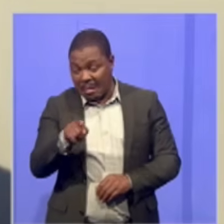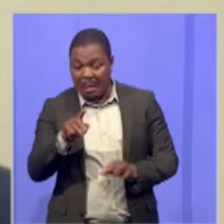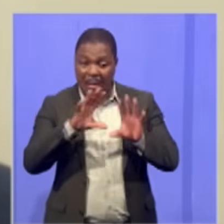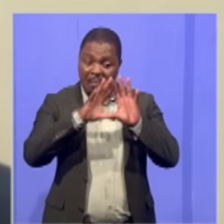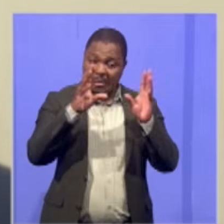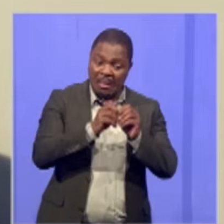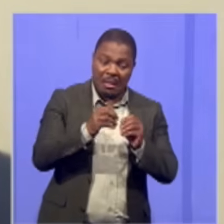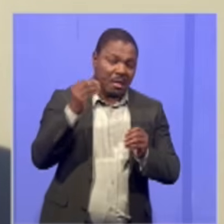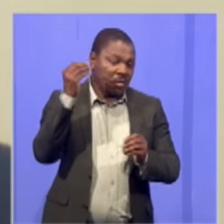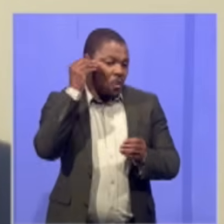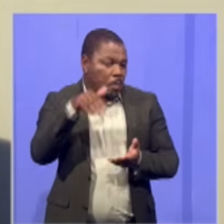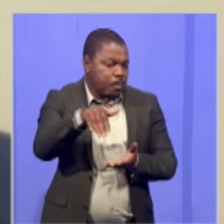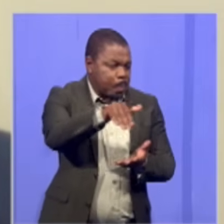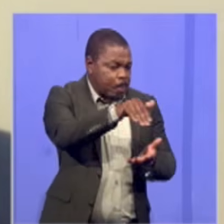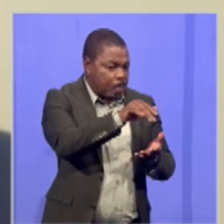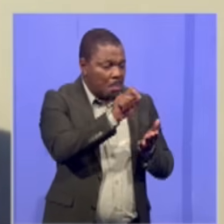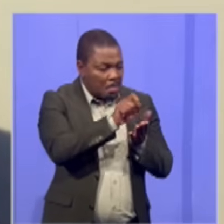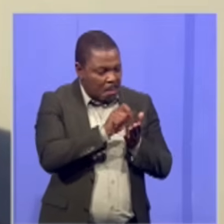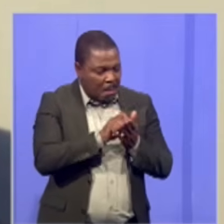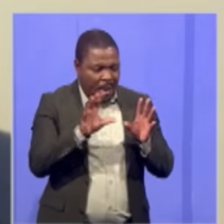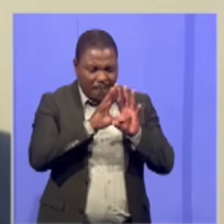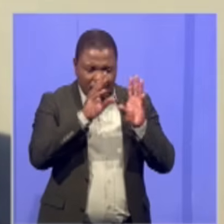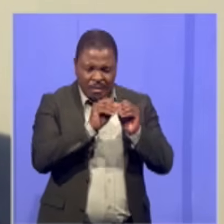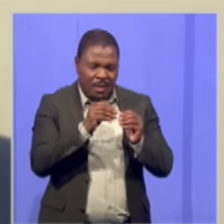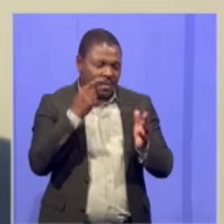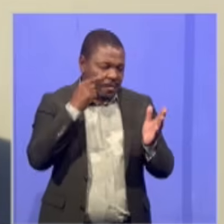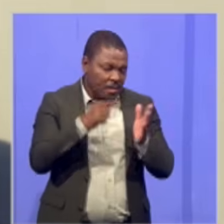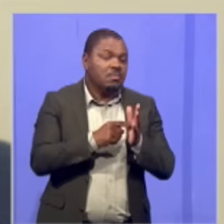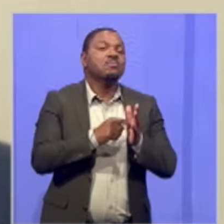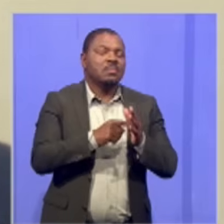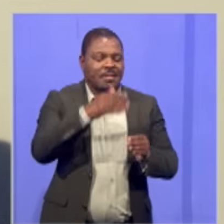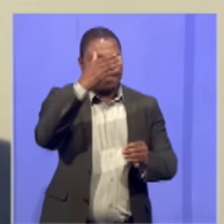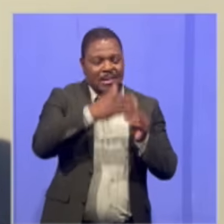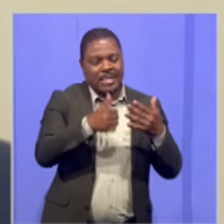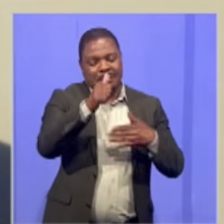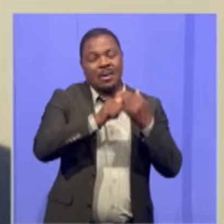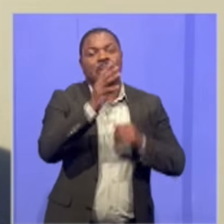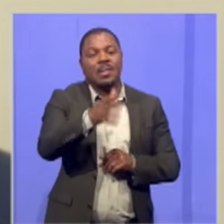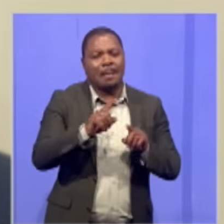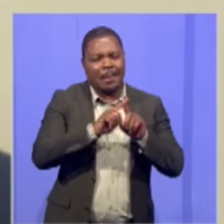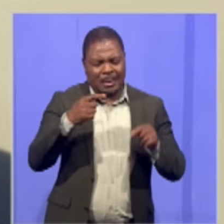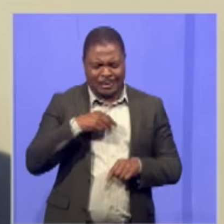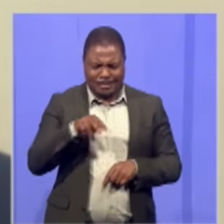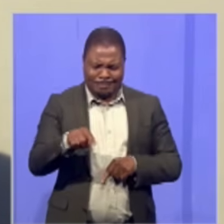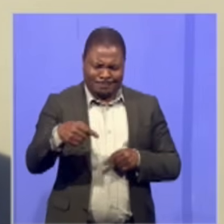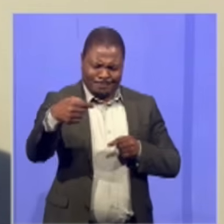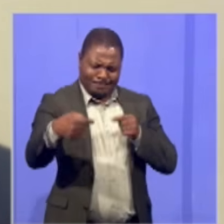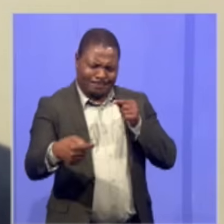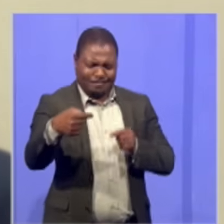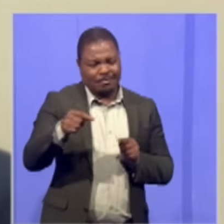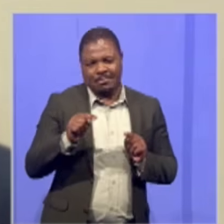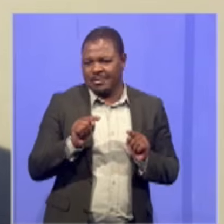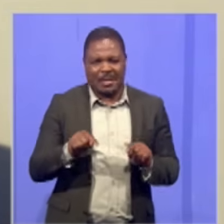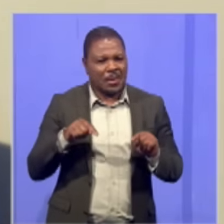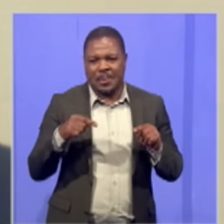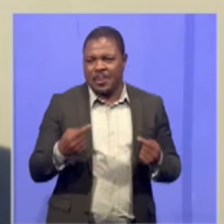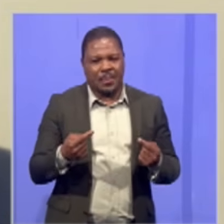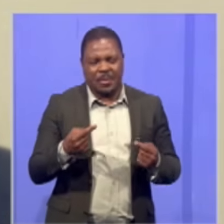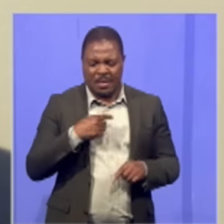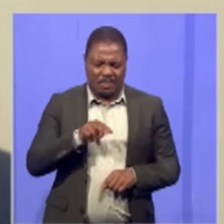ho bokelletsa bopaki kaofela. Jwale o tla hlokomela hore ha ke bone ho ka ba le khulano le ho